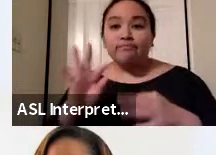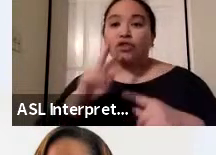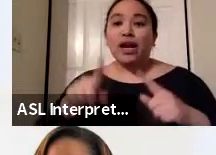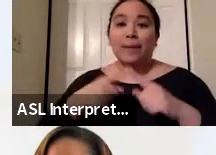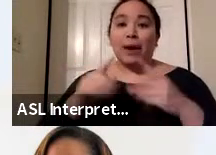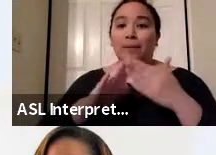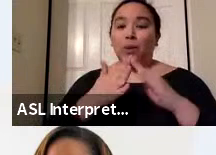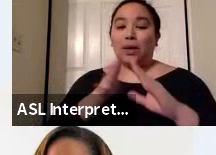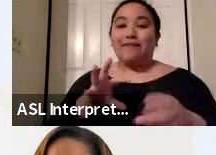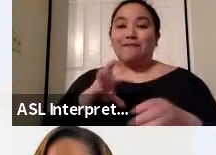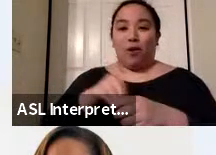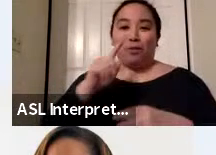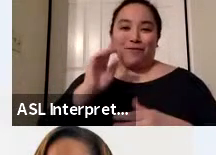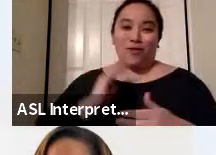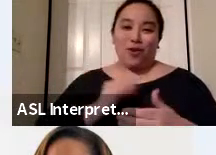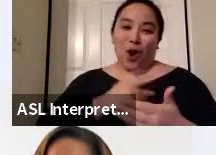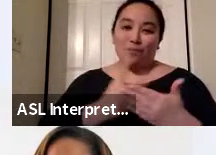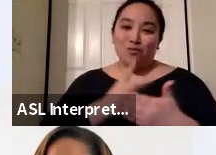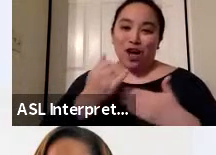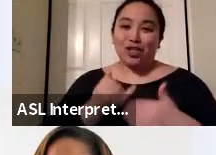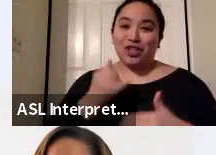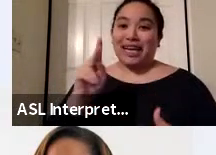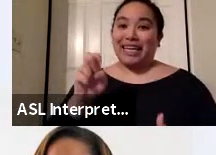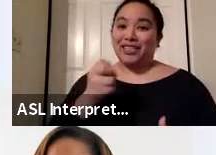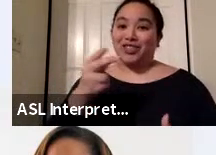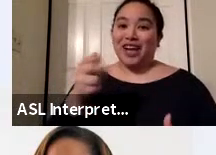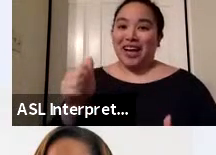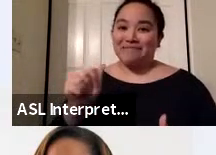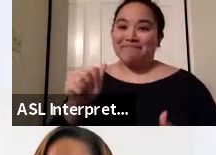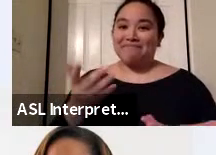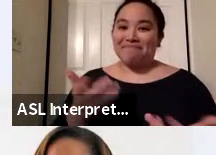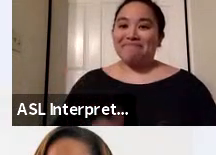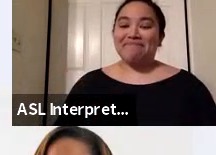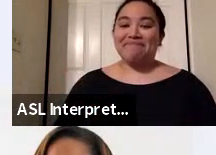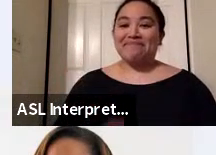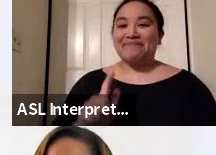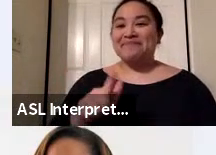involvement in our project. Keisha, it's all yours.